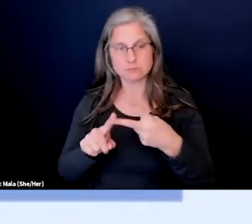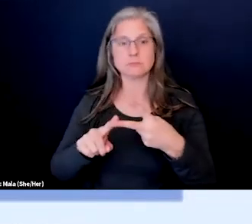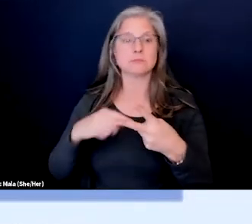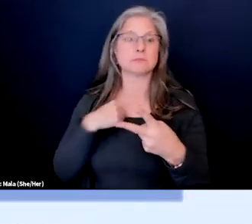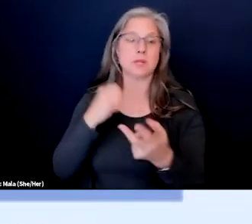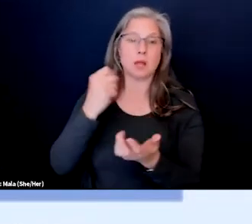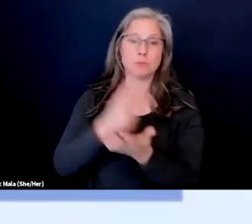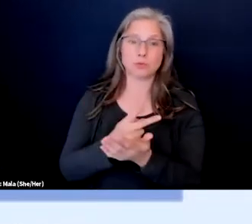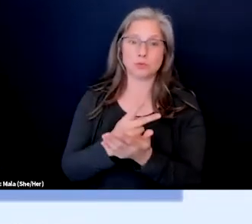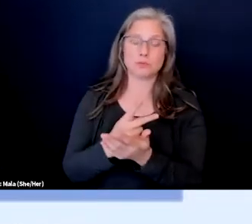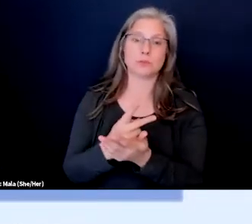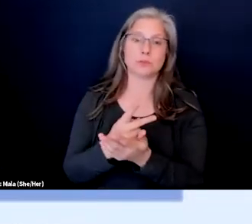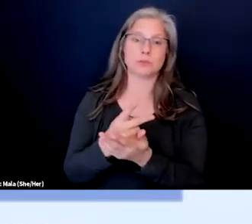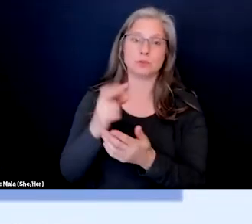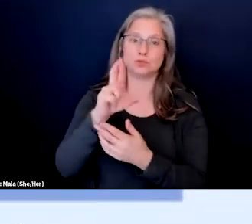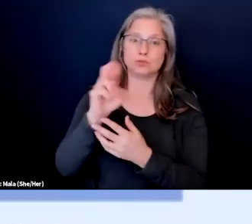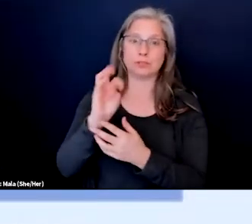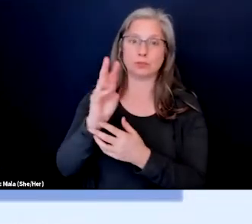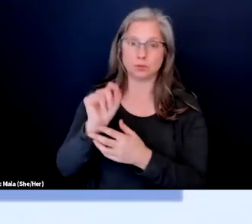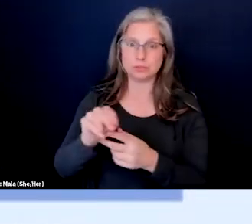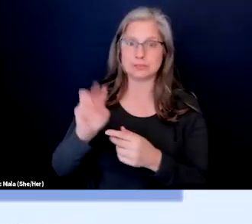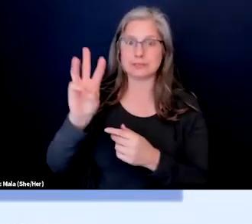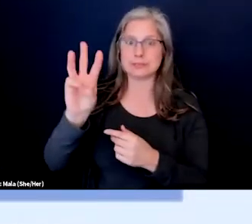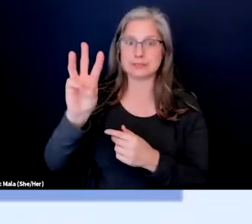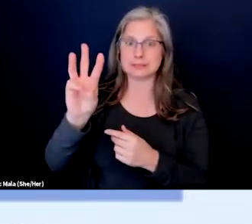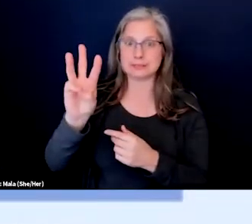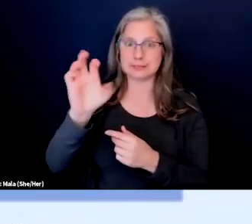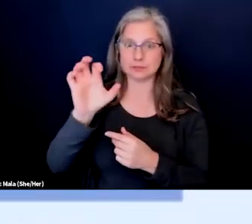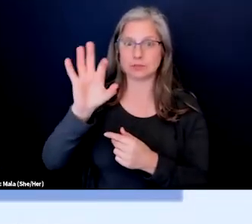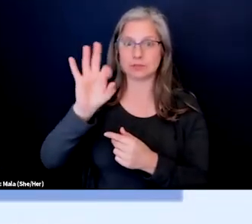the guaranteed maximum price of